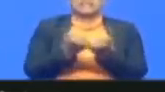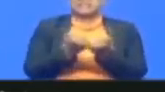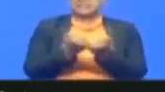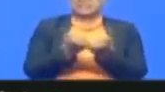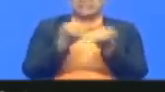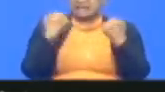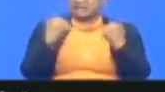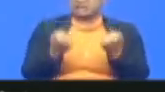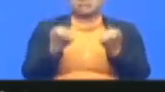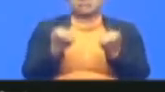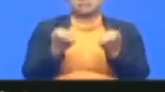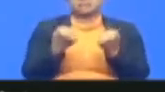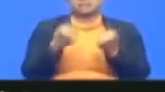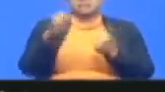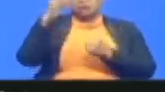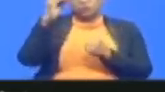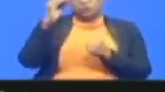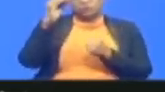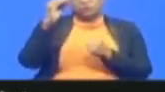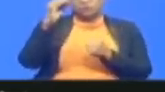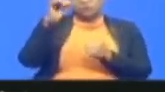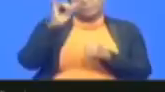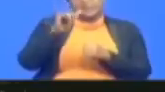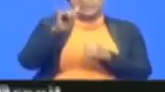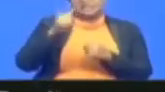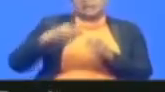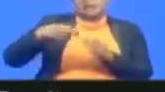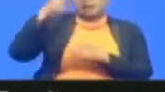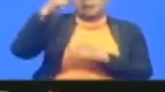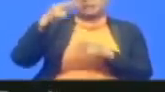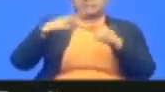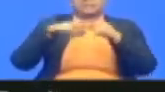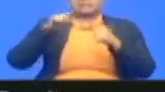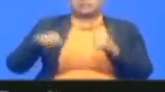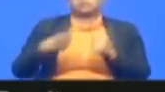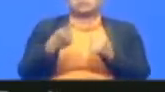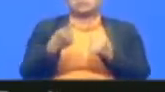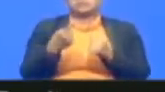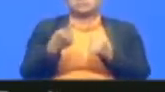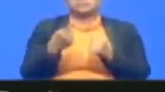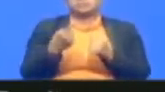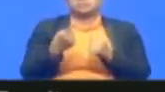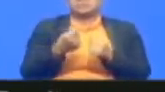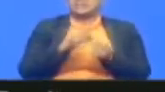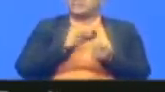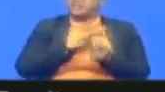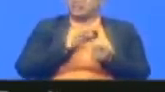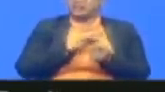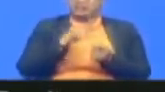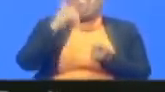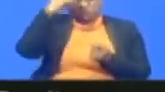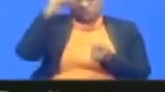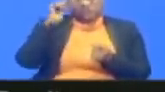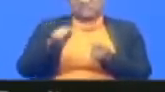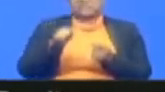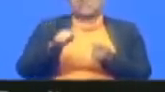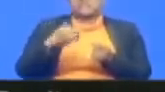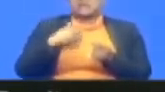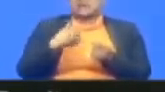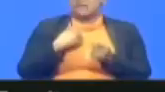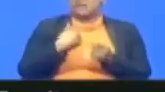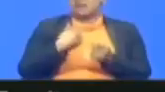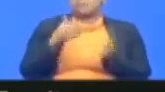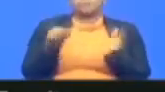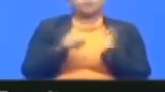money society kwa sababu utakuta mbolea ita hike mpaka 6000. They fear for further injury to a sector that has been hit by decreased